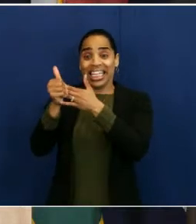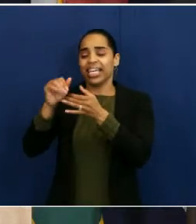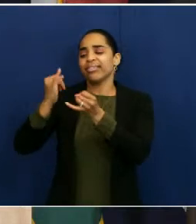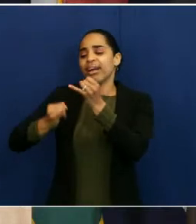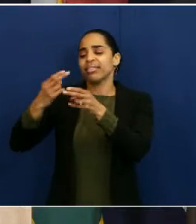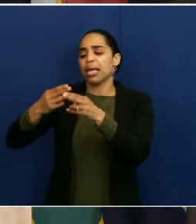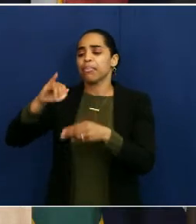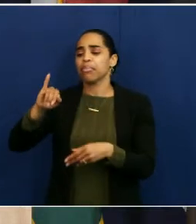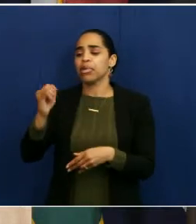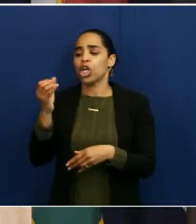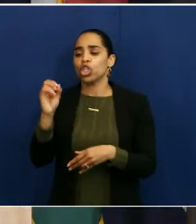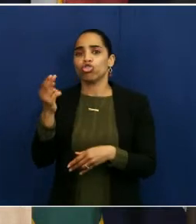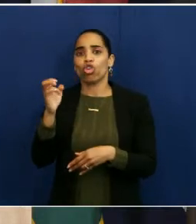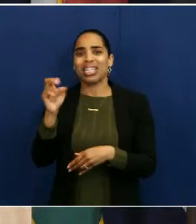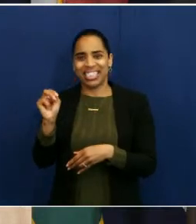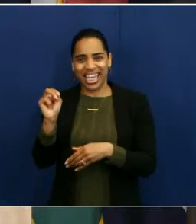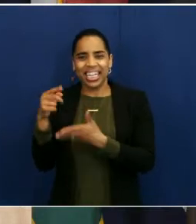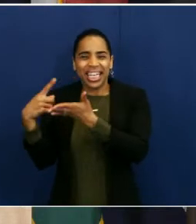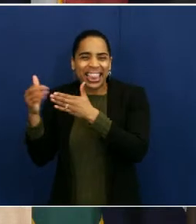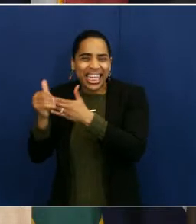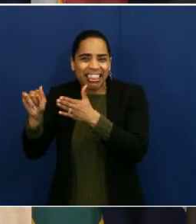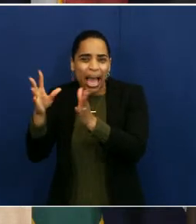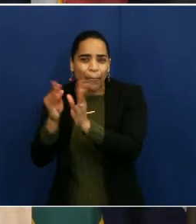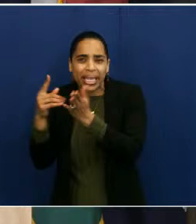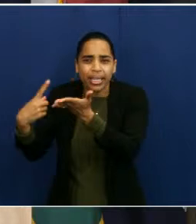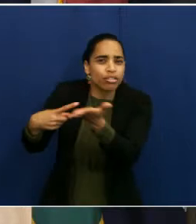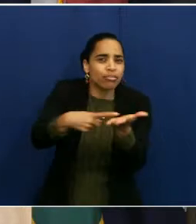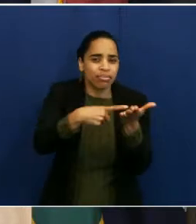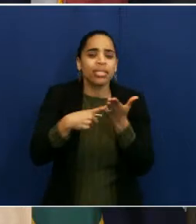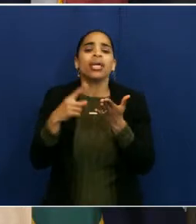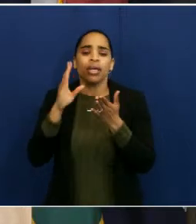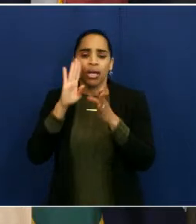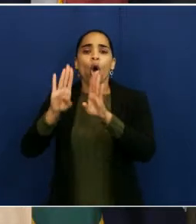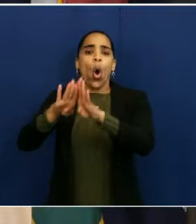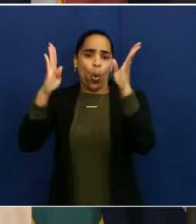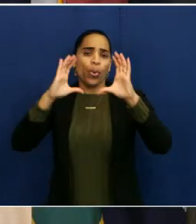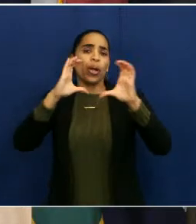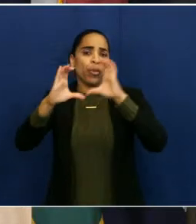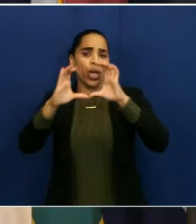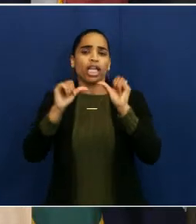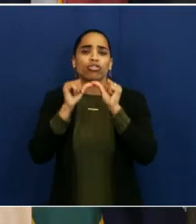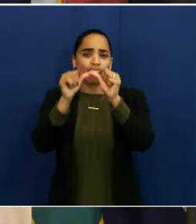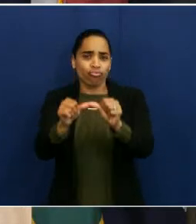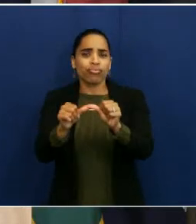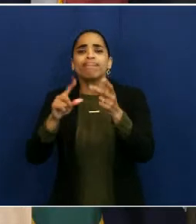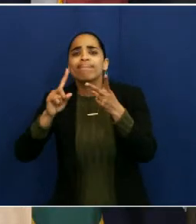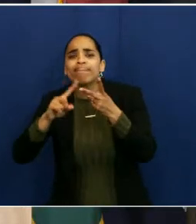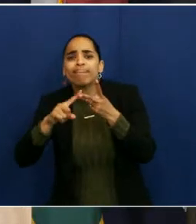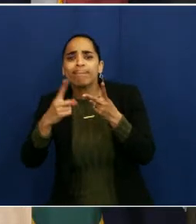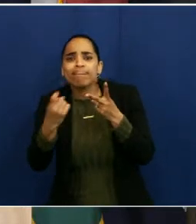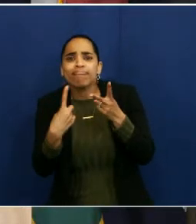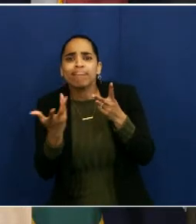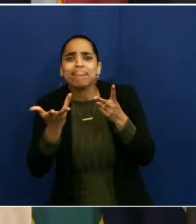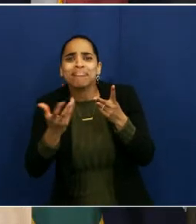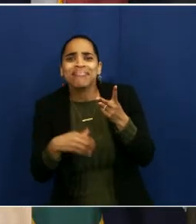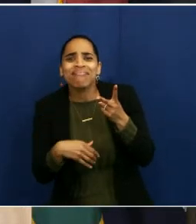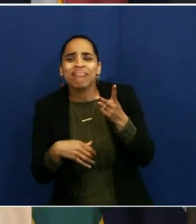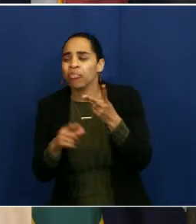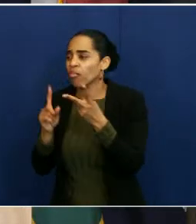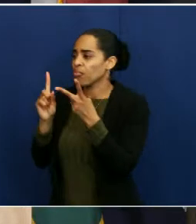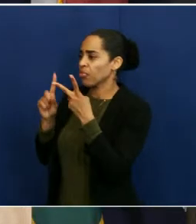Johnston, and we will continue those efforts as well. And the second question again? The second part of the question was